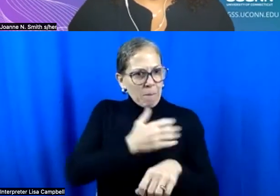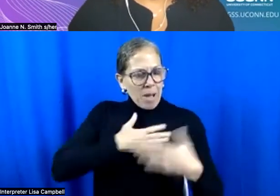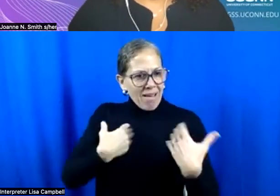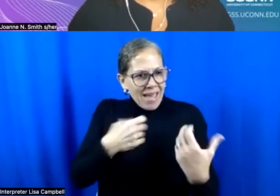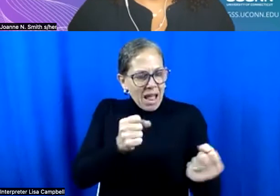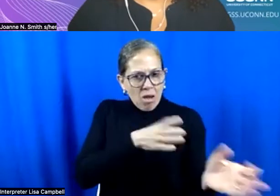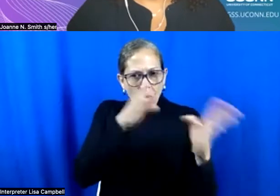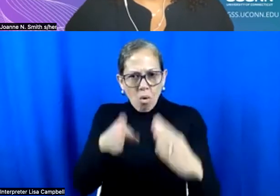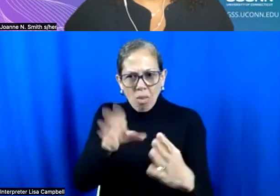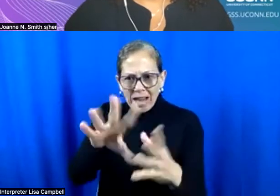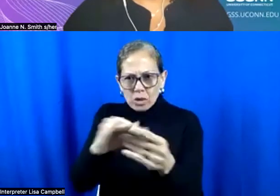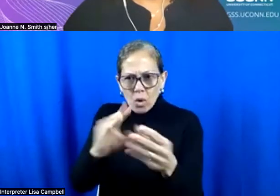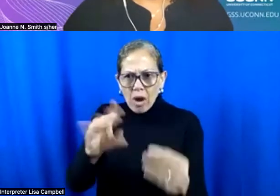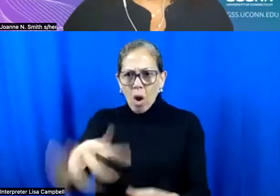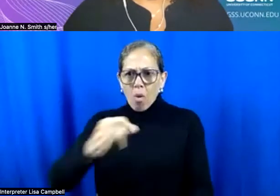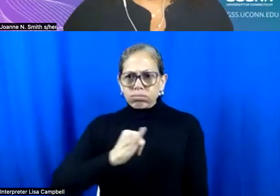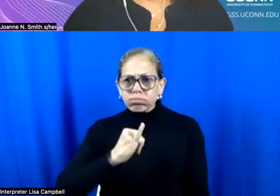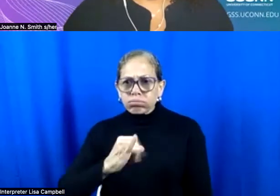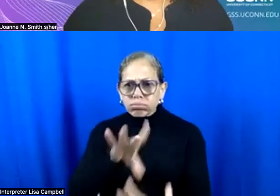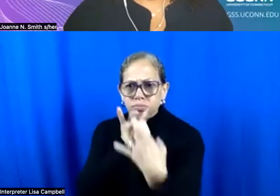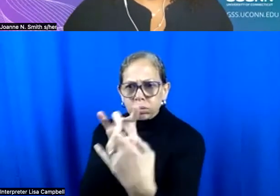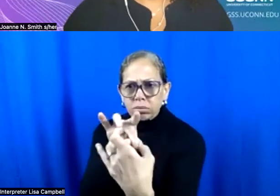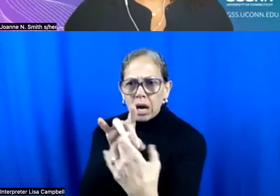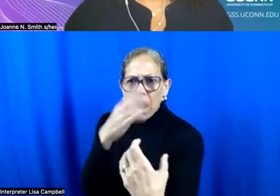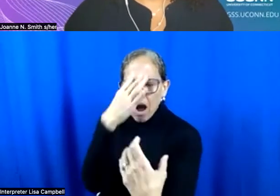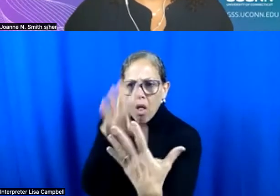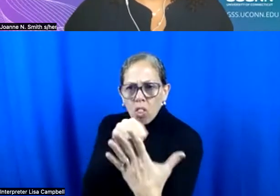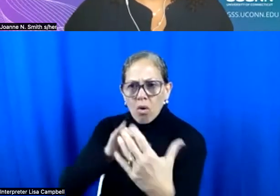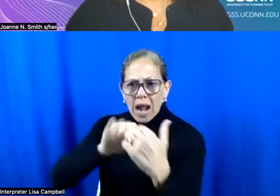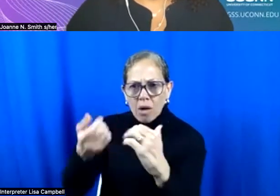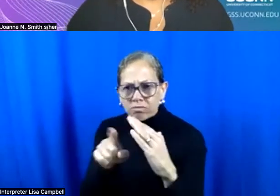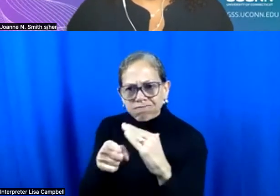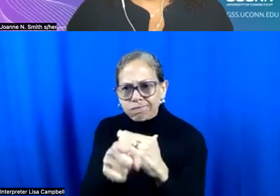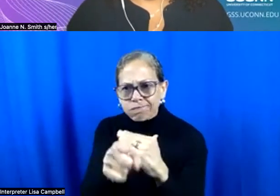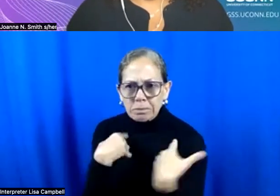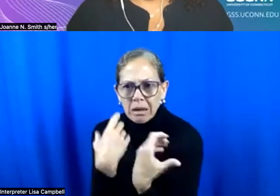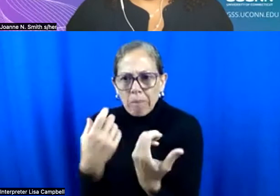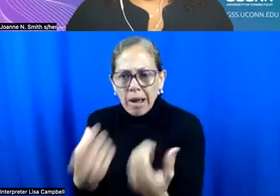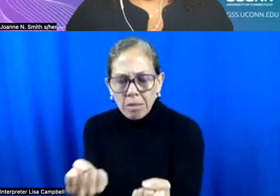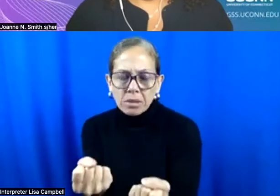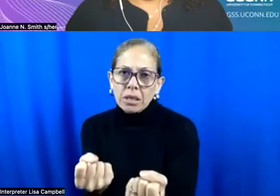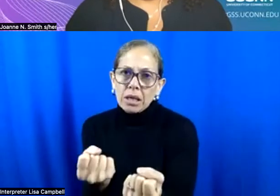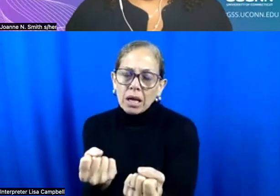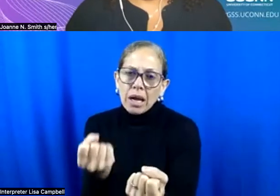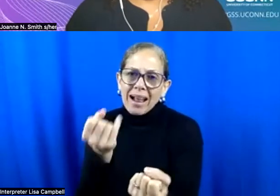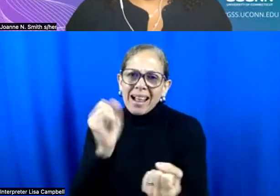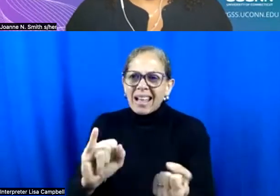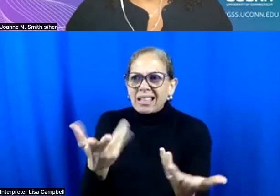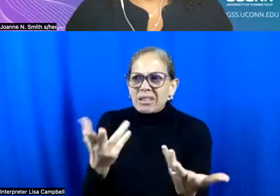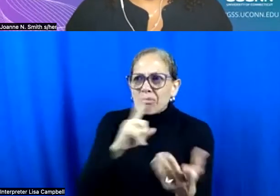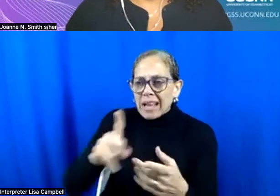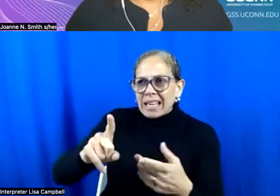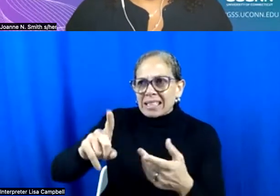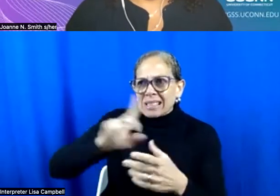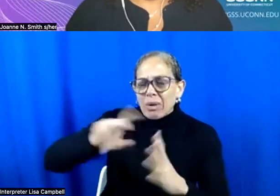is important. And in terms of, you know, the unconventional truth of sexual violence, you know, and no, there are